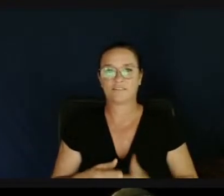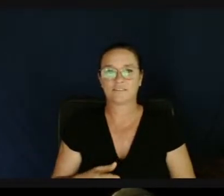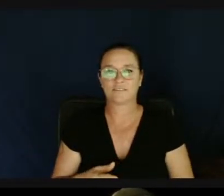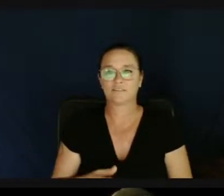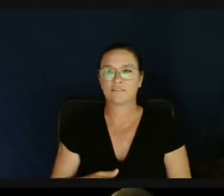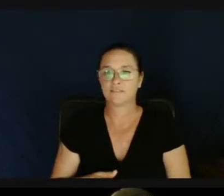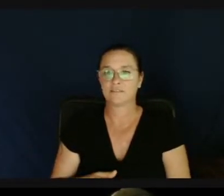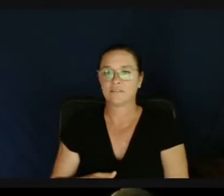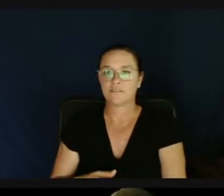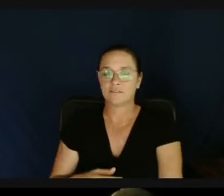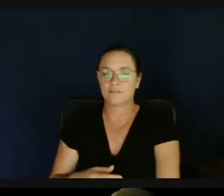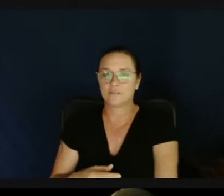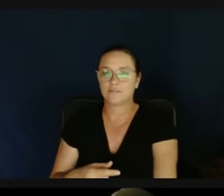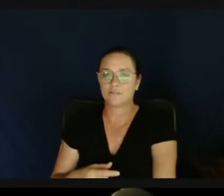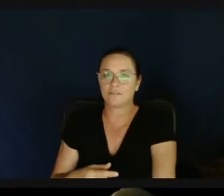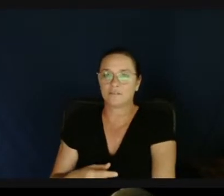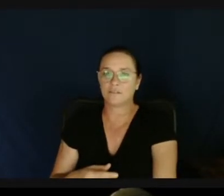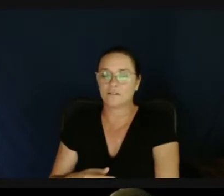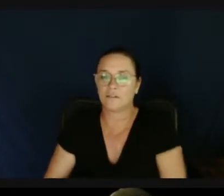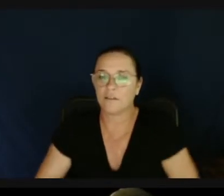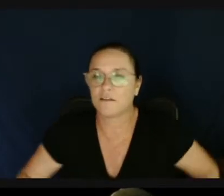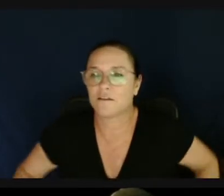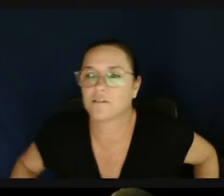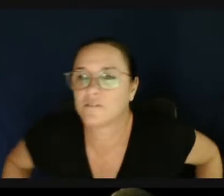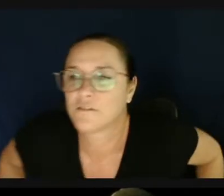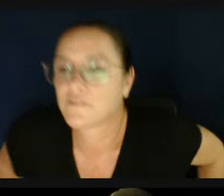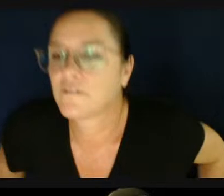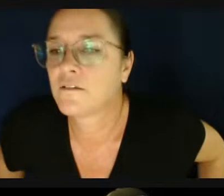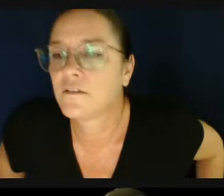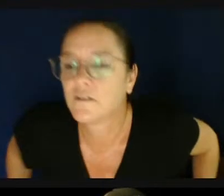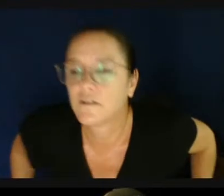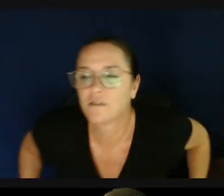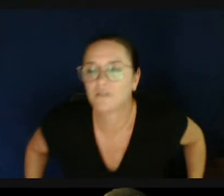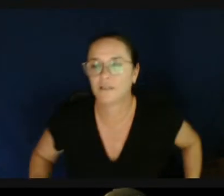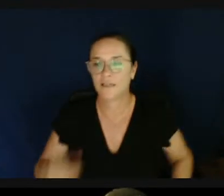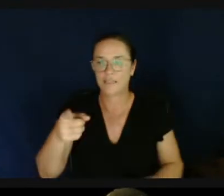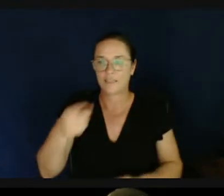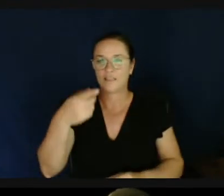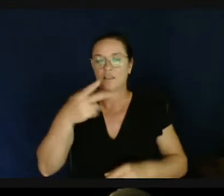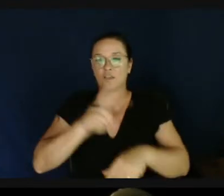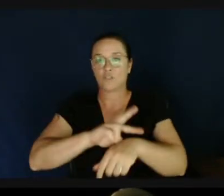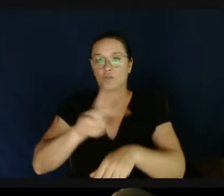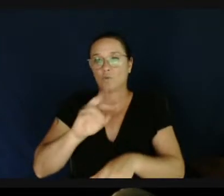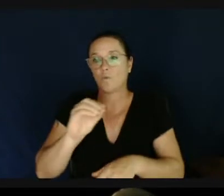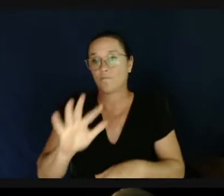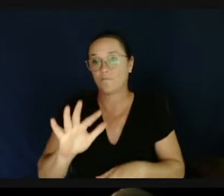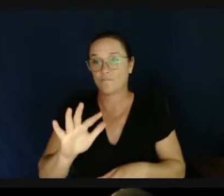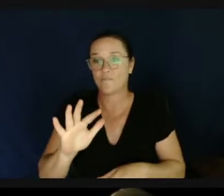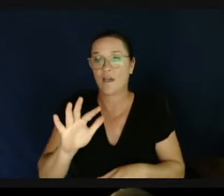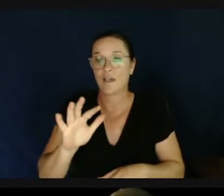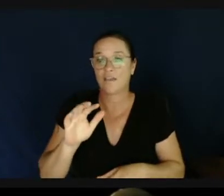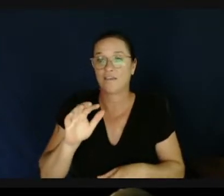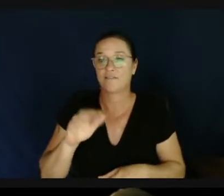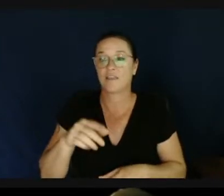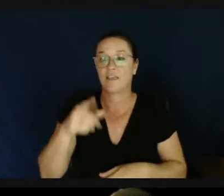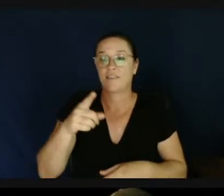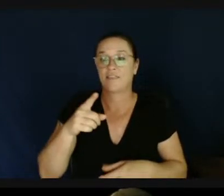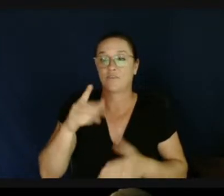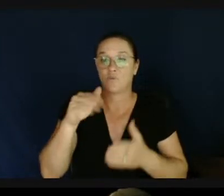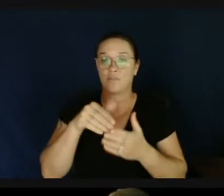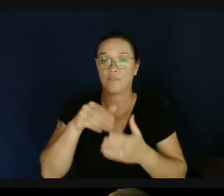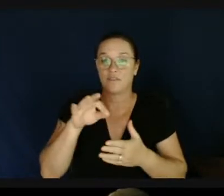here they have 2:05 p.m. the 1,900 foot fountain as seen from the